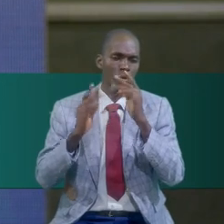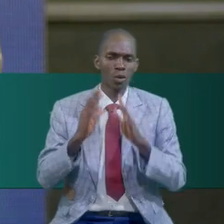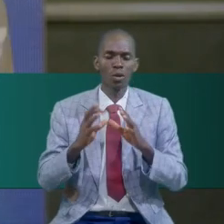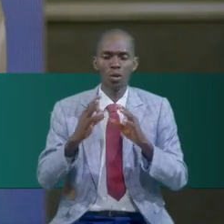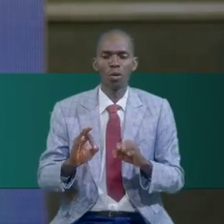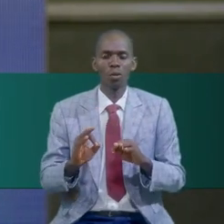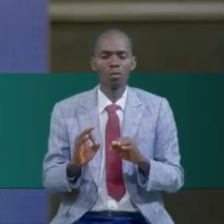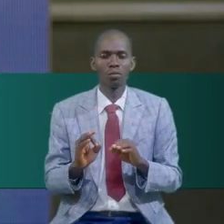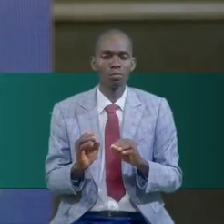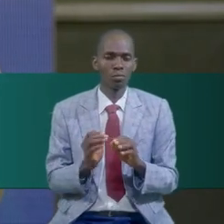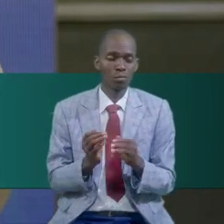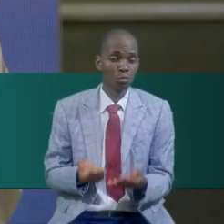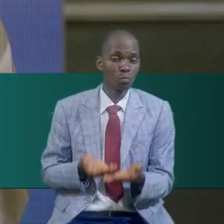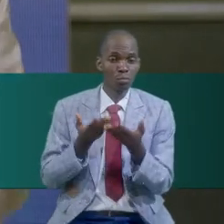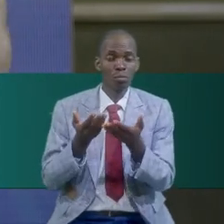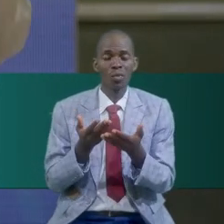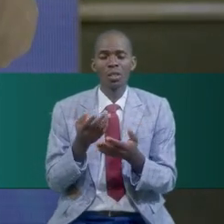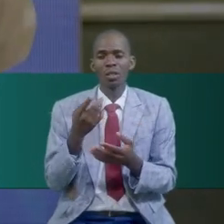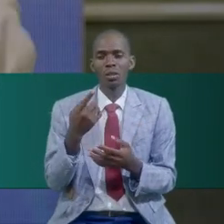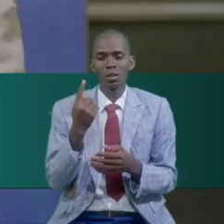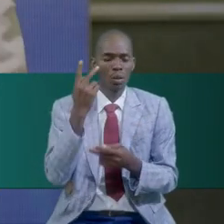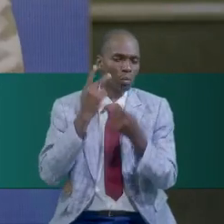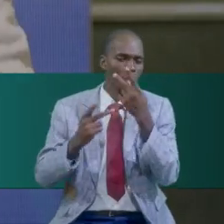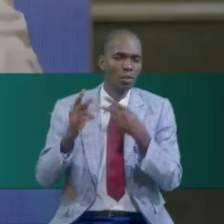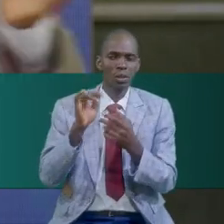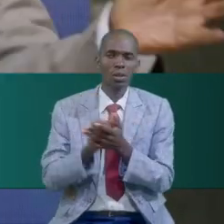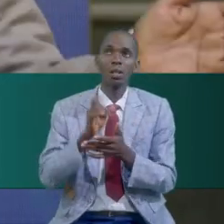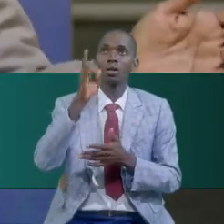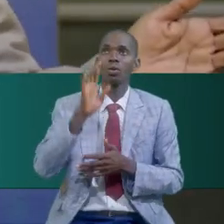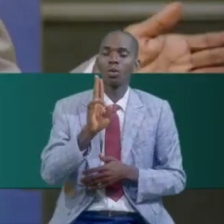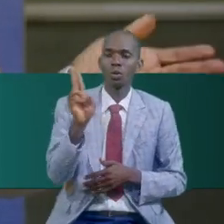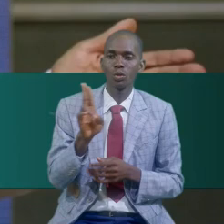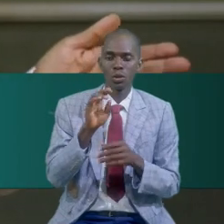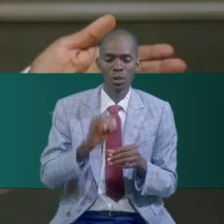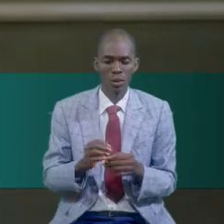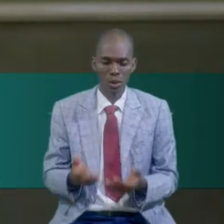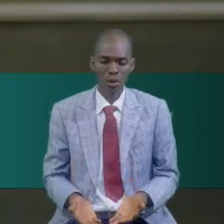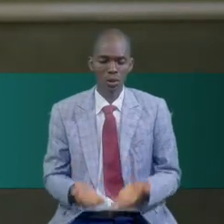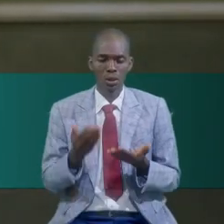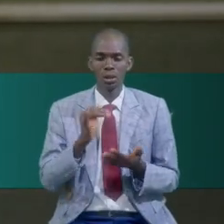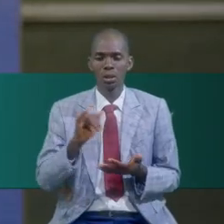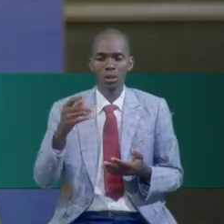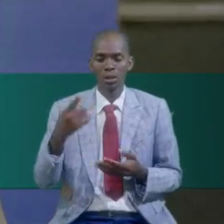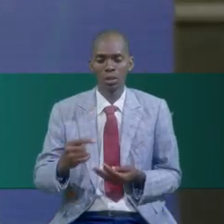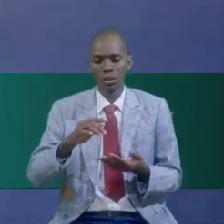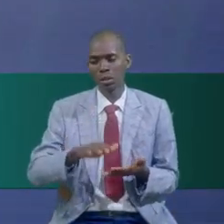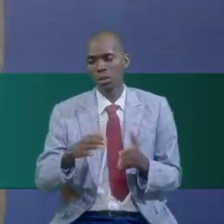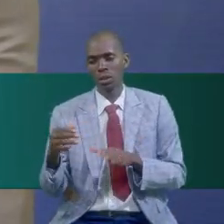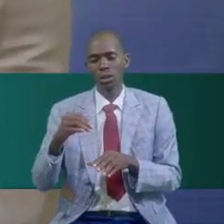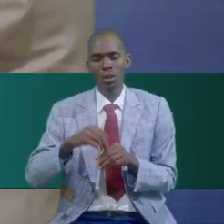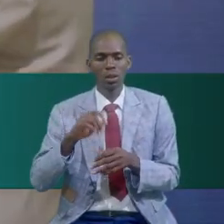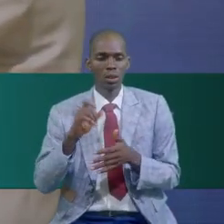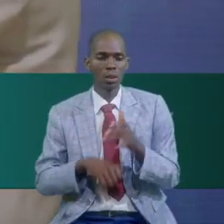prophet that the Lord had used in raising up the dead in chapter 17. And the woman said,